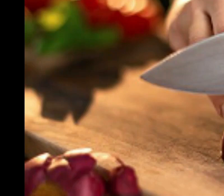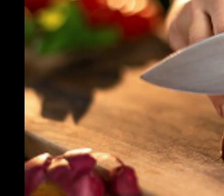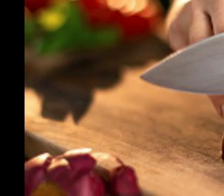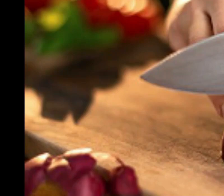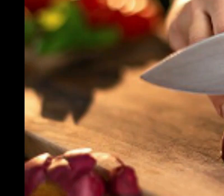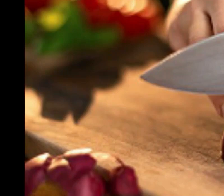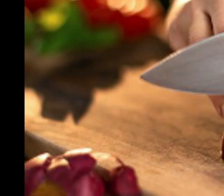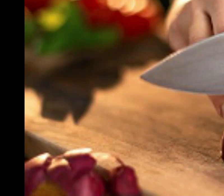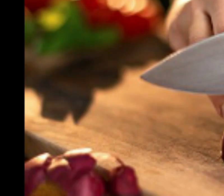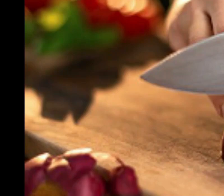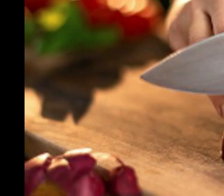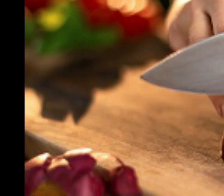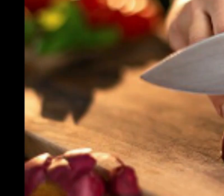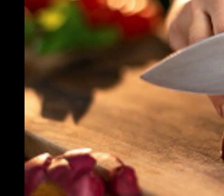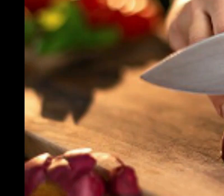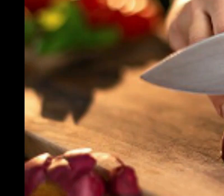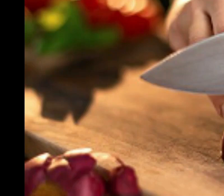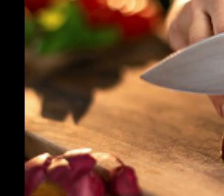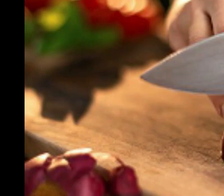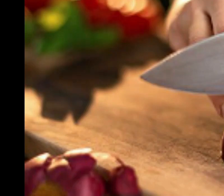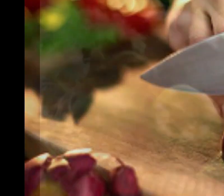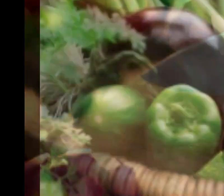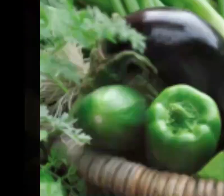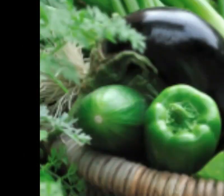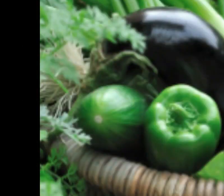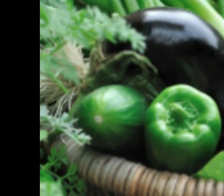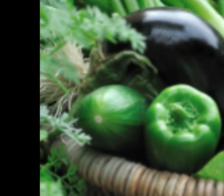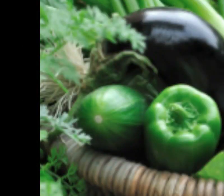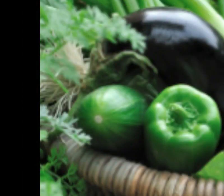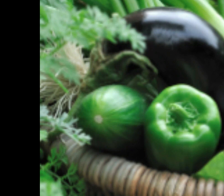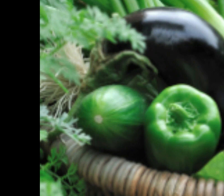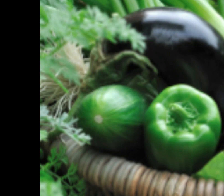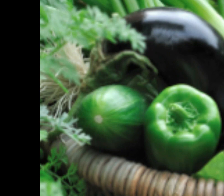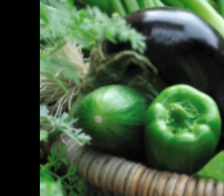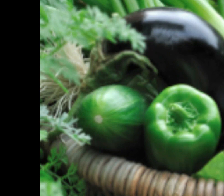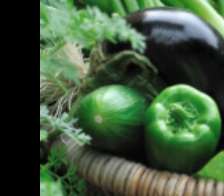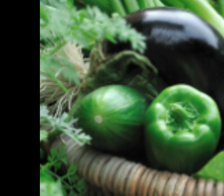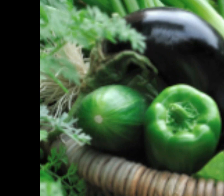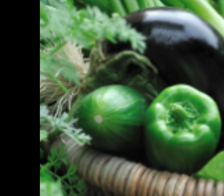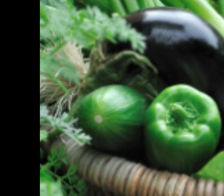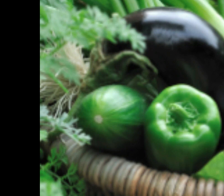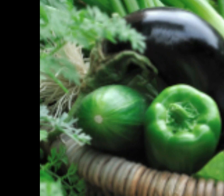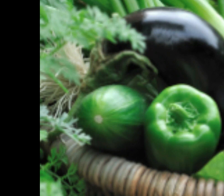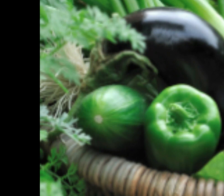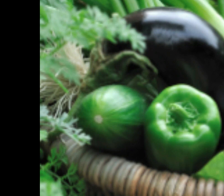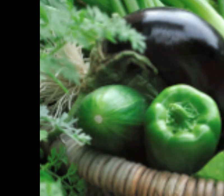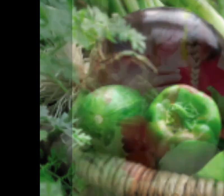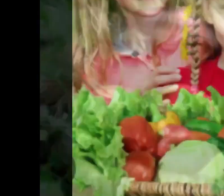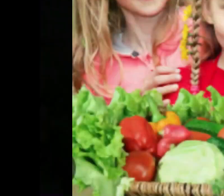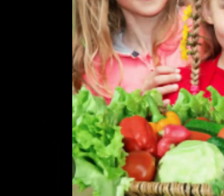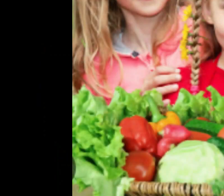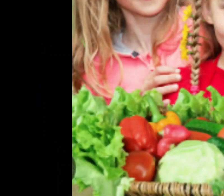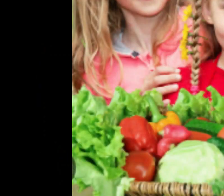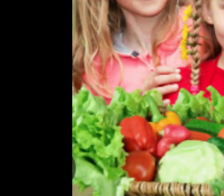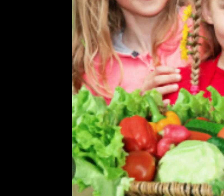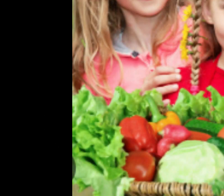You have the skills. Time to move forward. Turn your knife and body into a power tool. See how easy it is to prepare